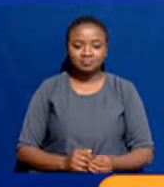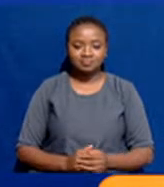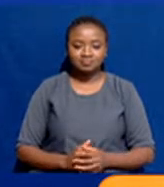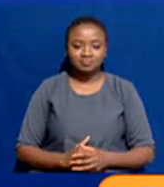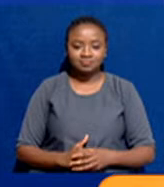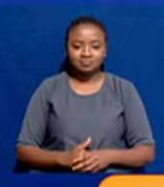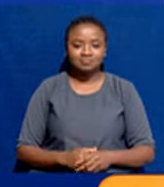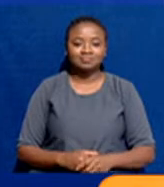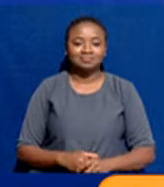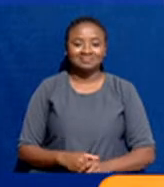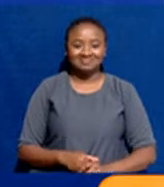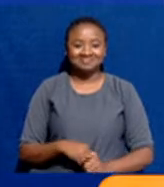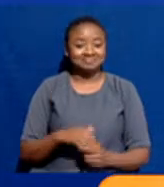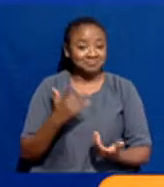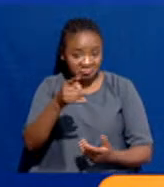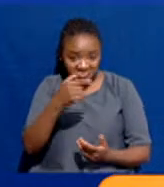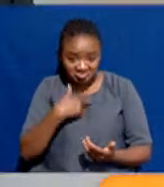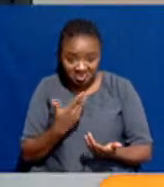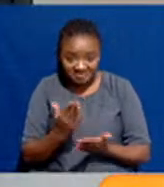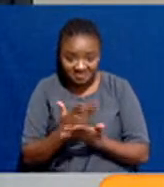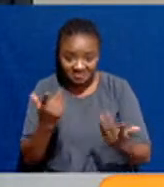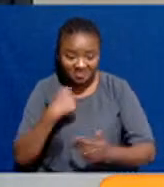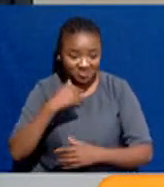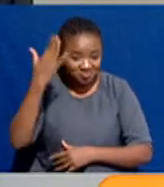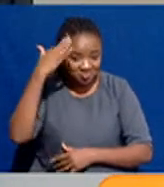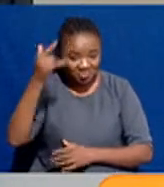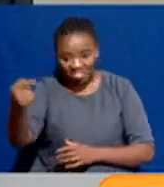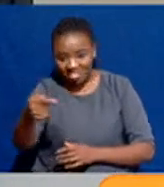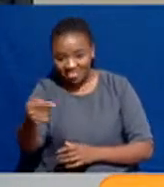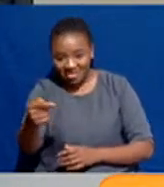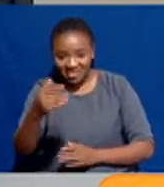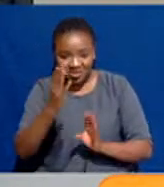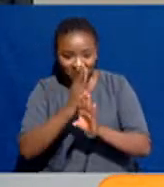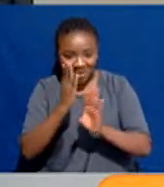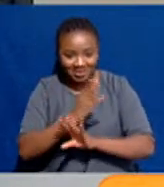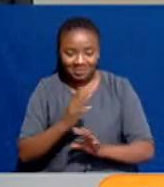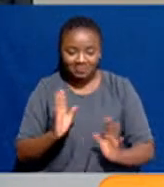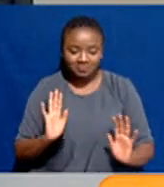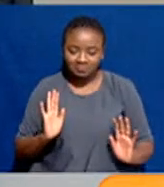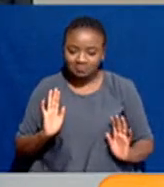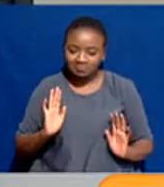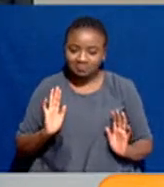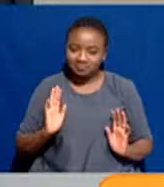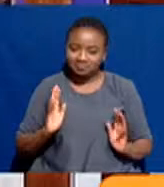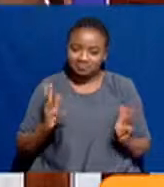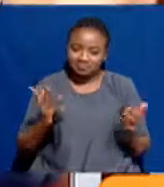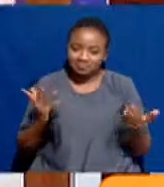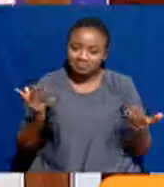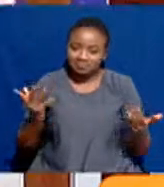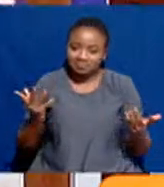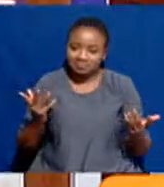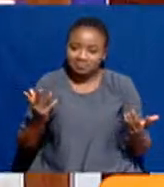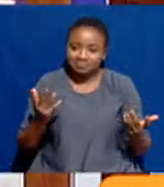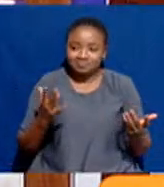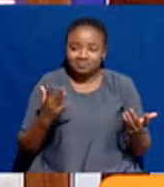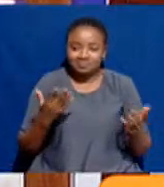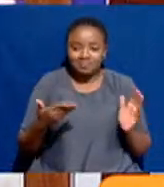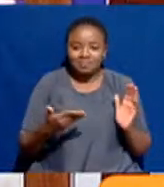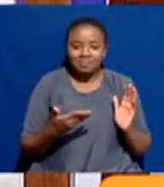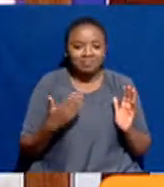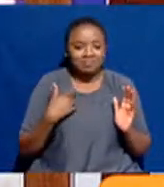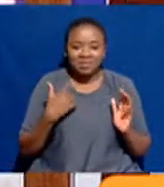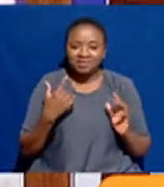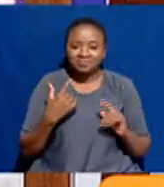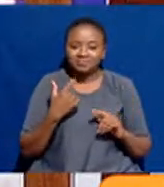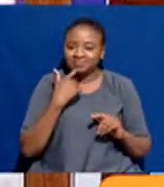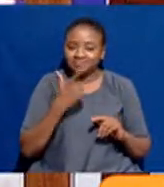something he knows. Is there something you know? No, that's something I've said, you know,